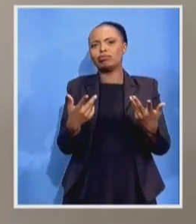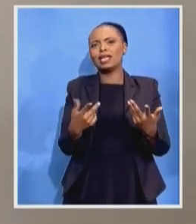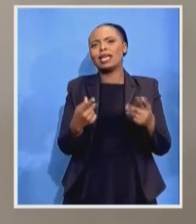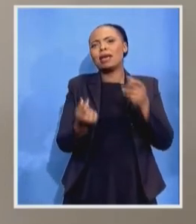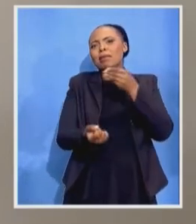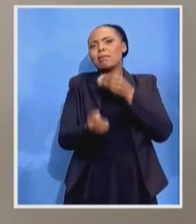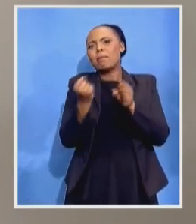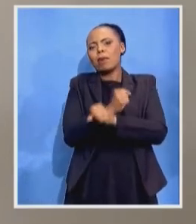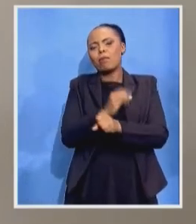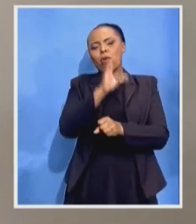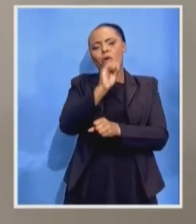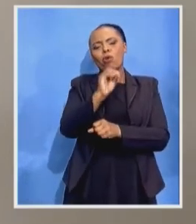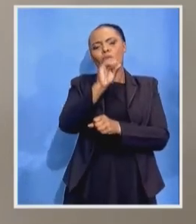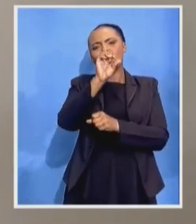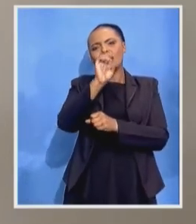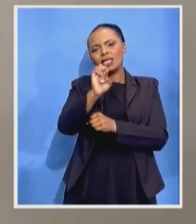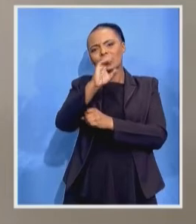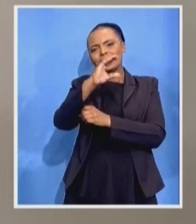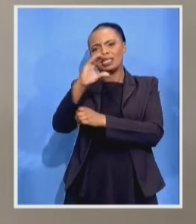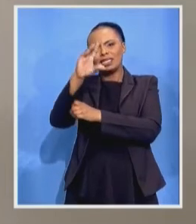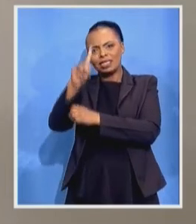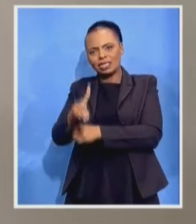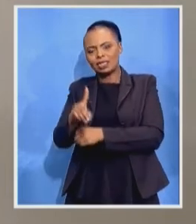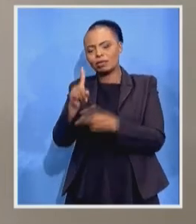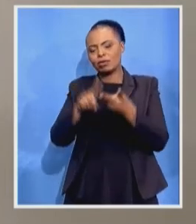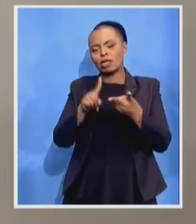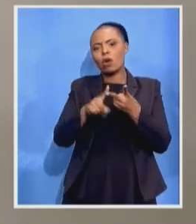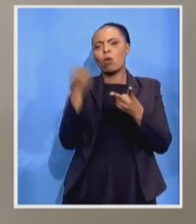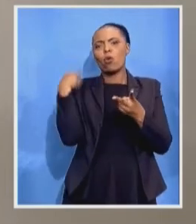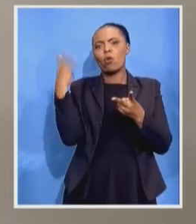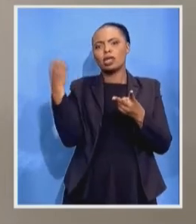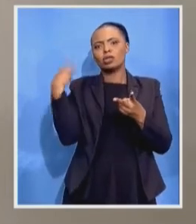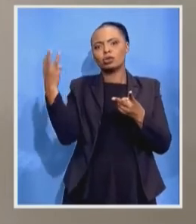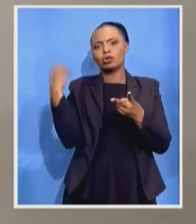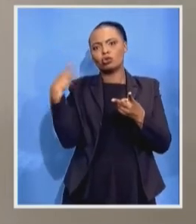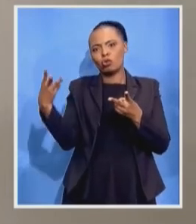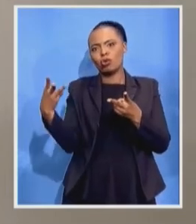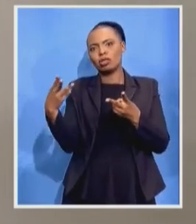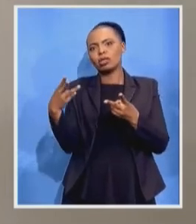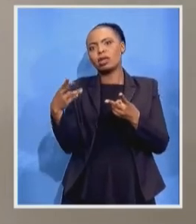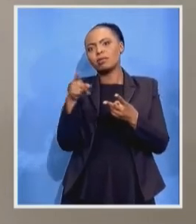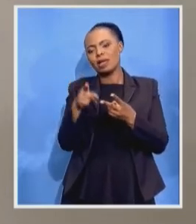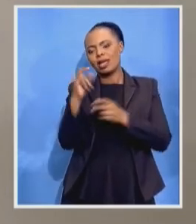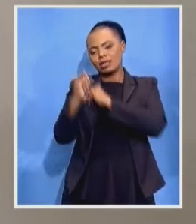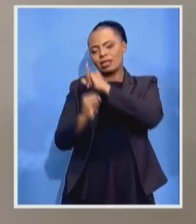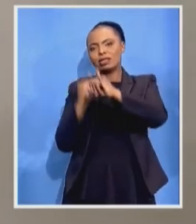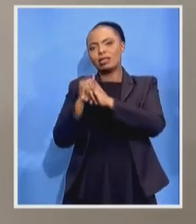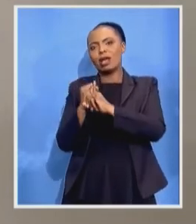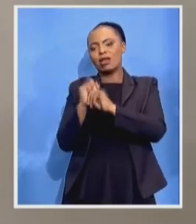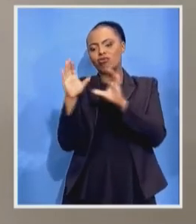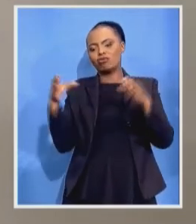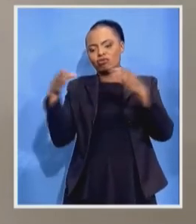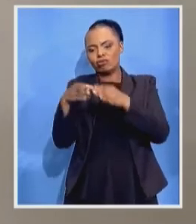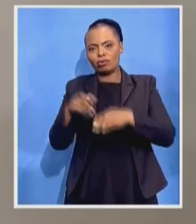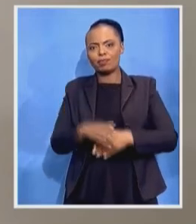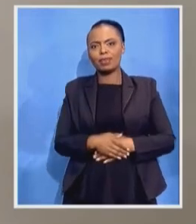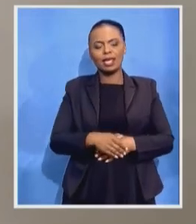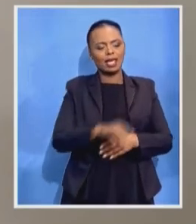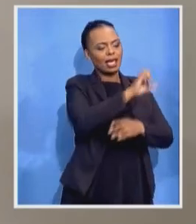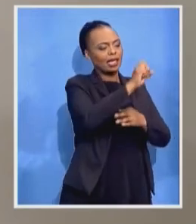Washington-based International Monetary Fund. Just as the SACP said in the wake of the adoption of GEAR in